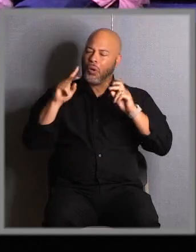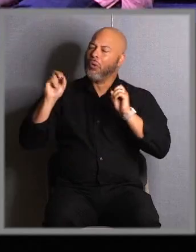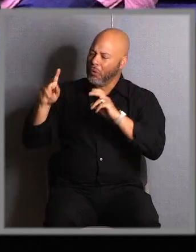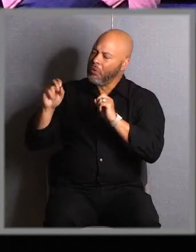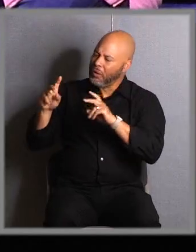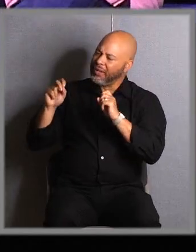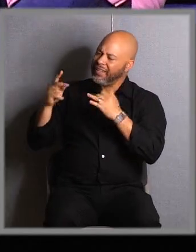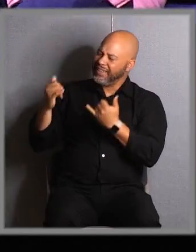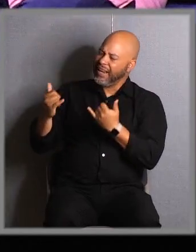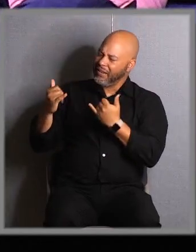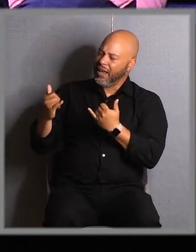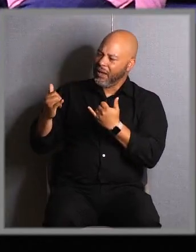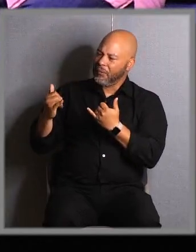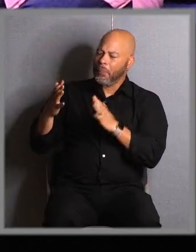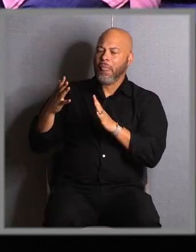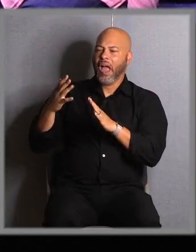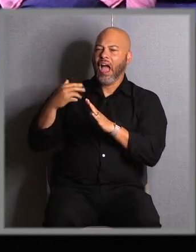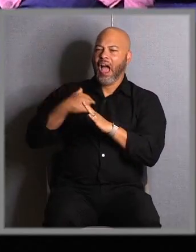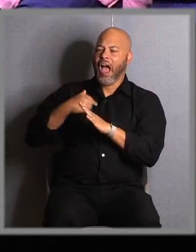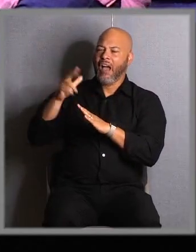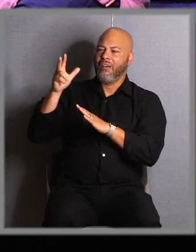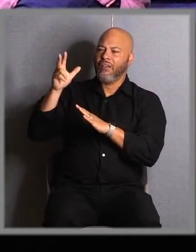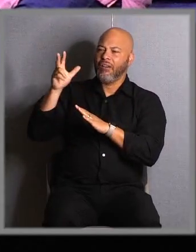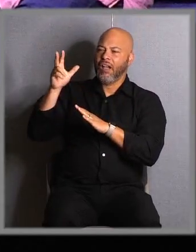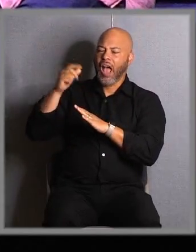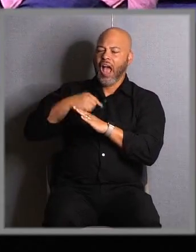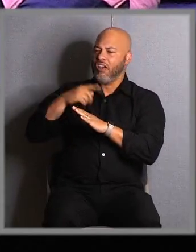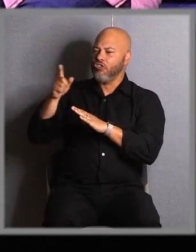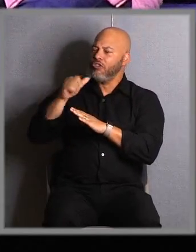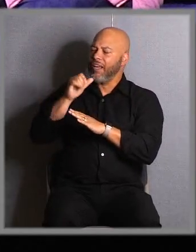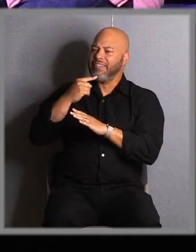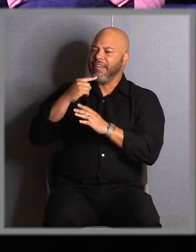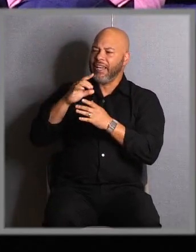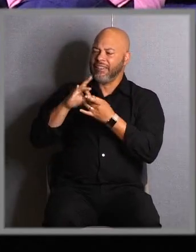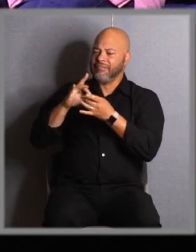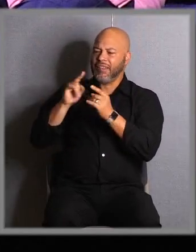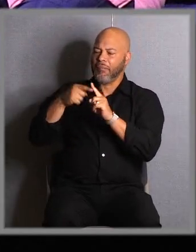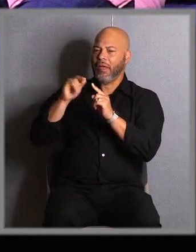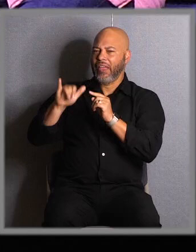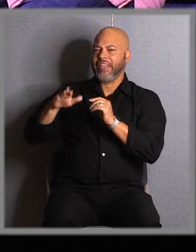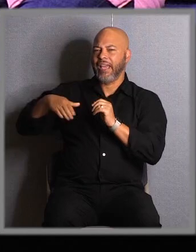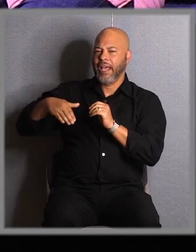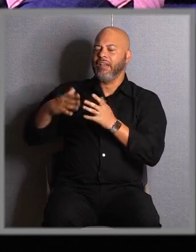Now, I've heard, you and I have talked about this, that,